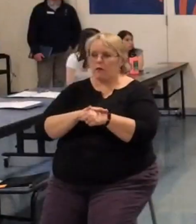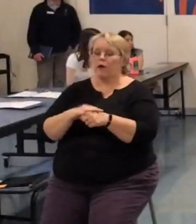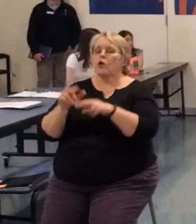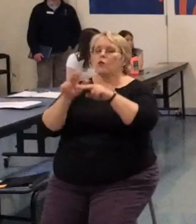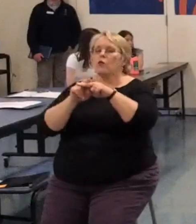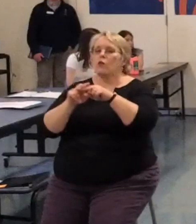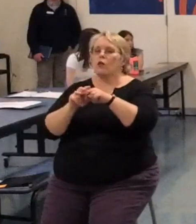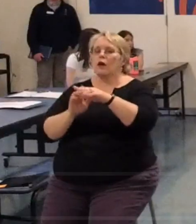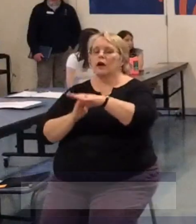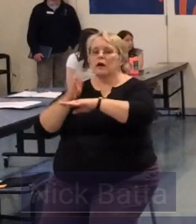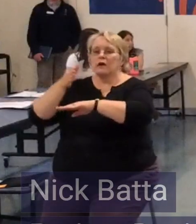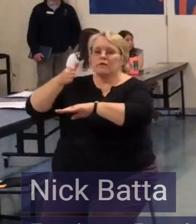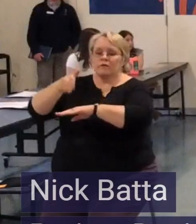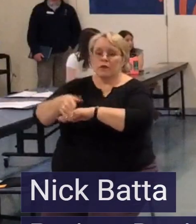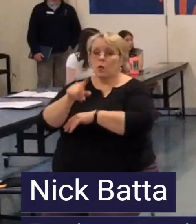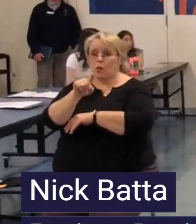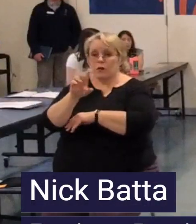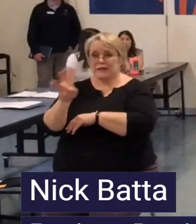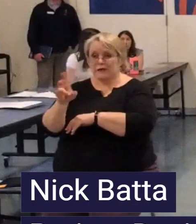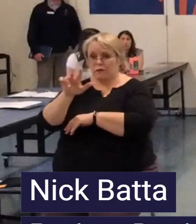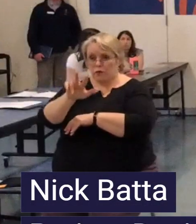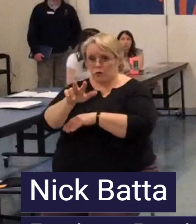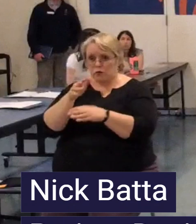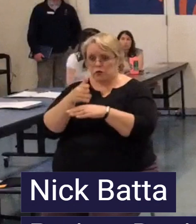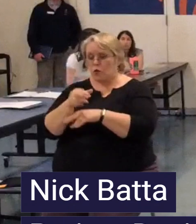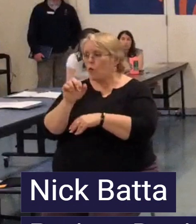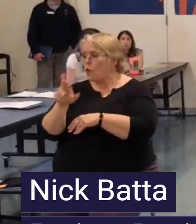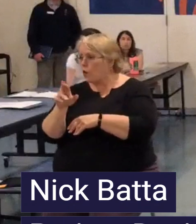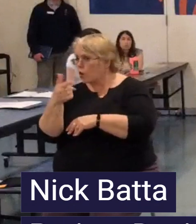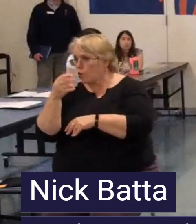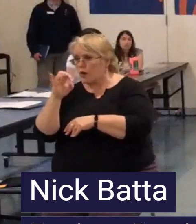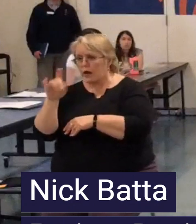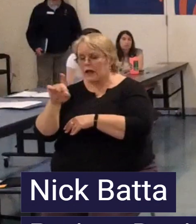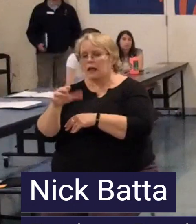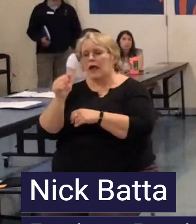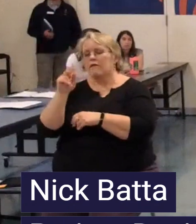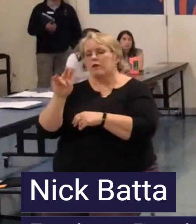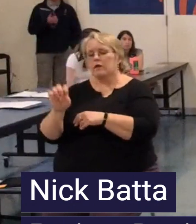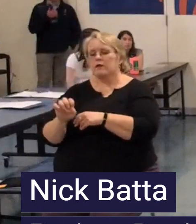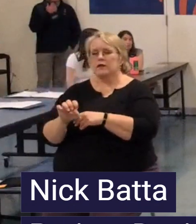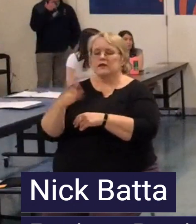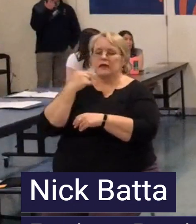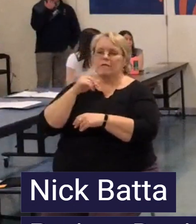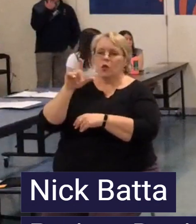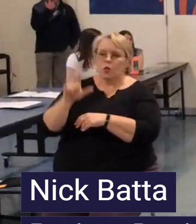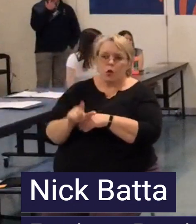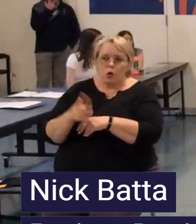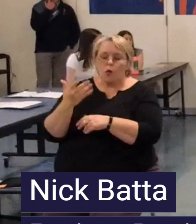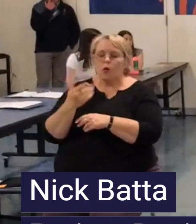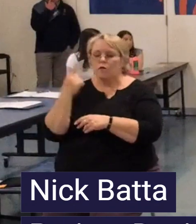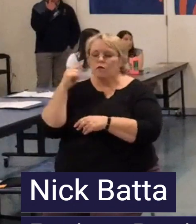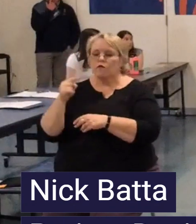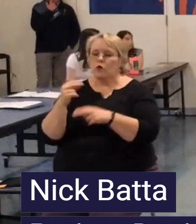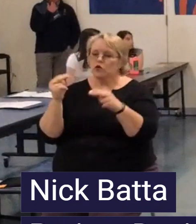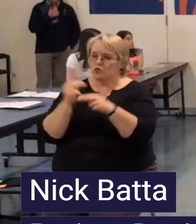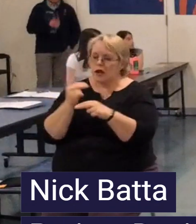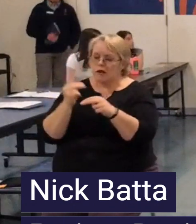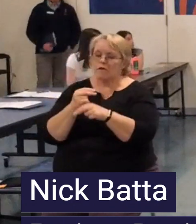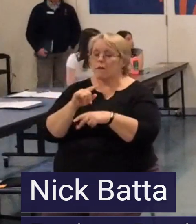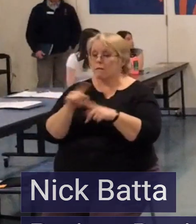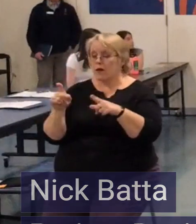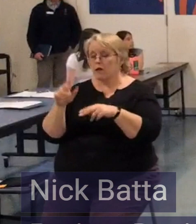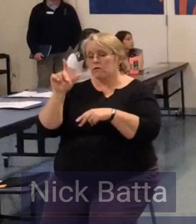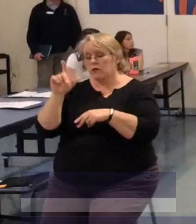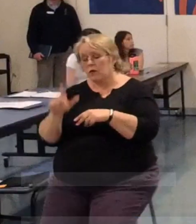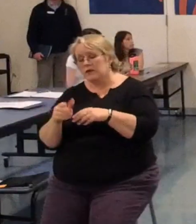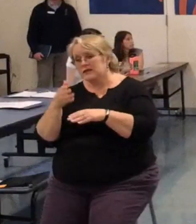Railroad overpass could be built at either 173rd Street or Grand Avenue. These are a little on the lower side in terms of traffic volumes, but they are also on the